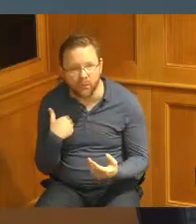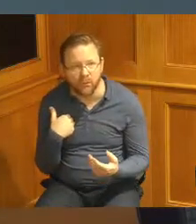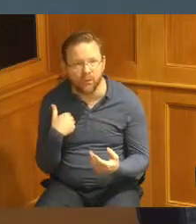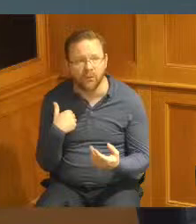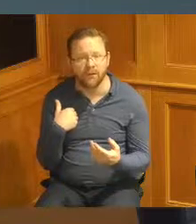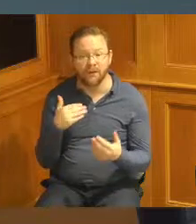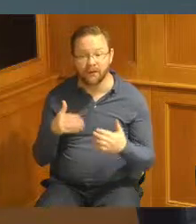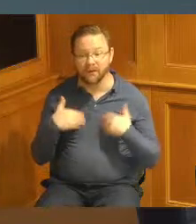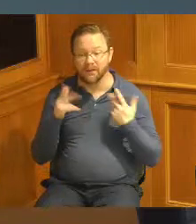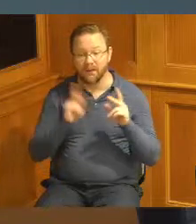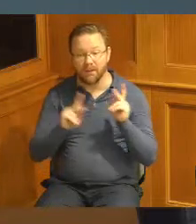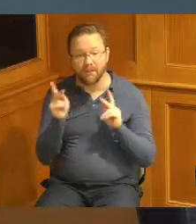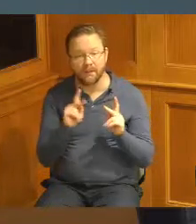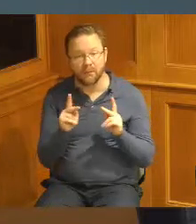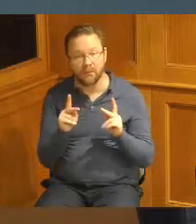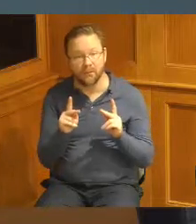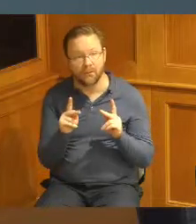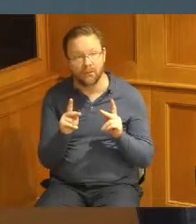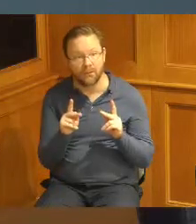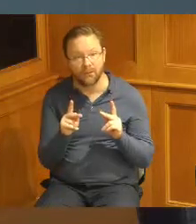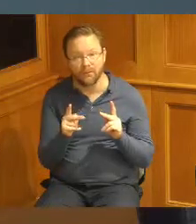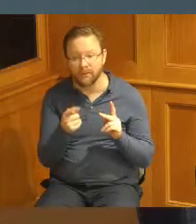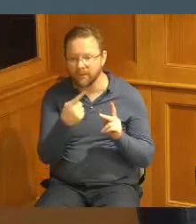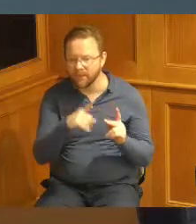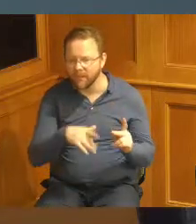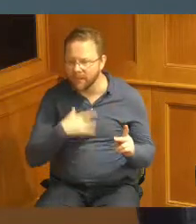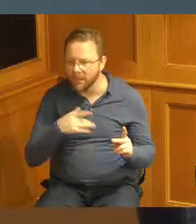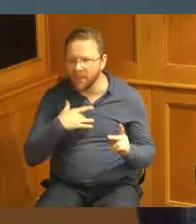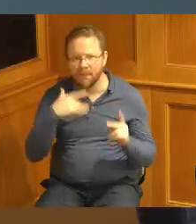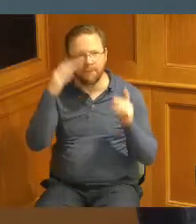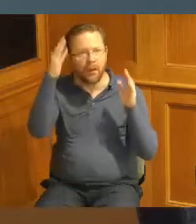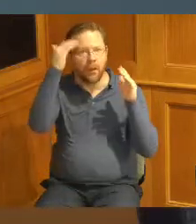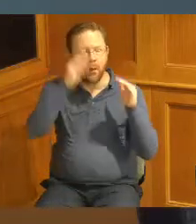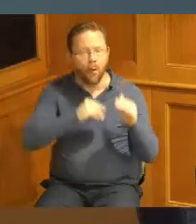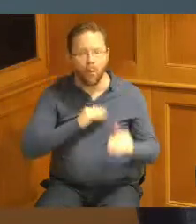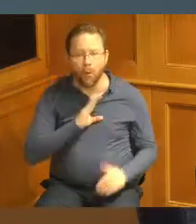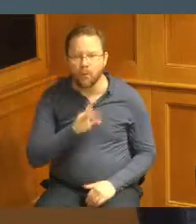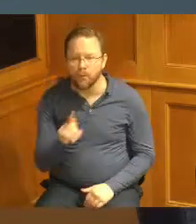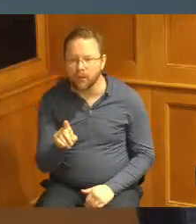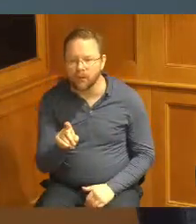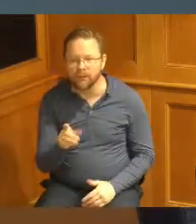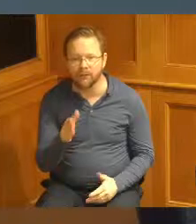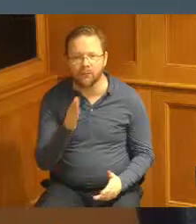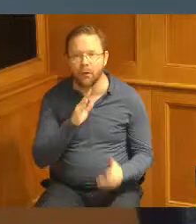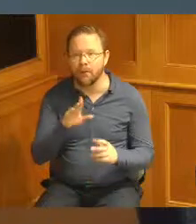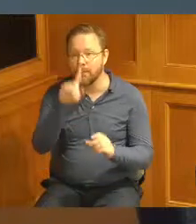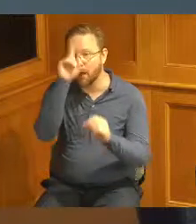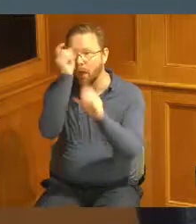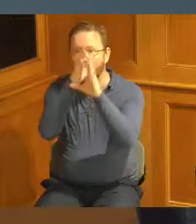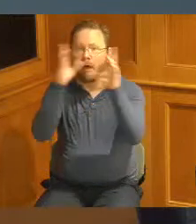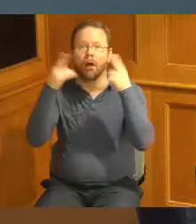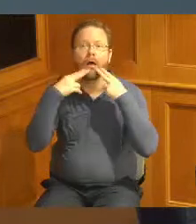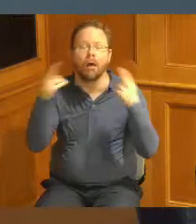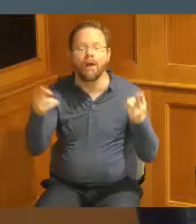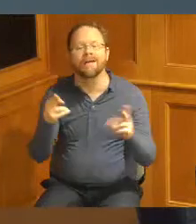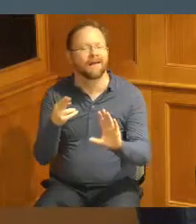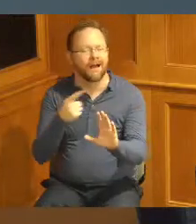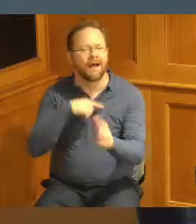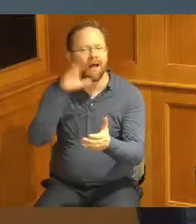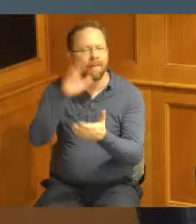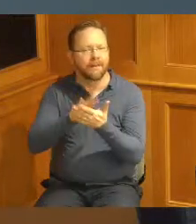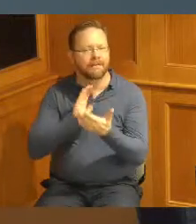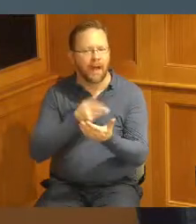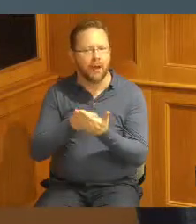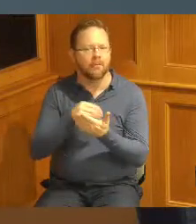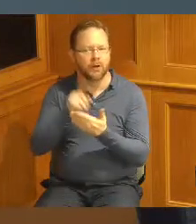youth, are we able to give them some hope? So it may be far-fetched, but I believe that our money should